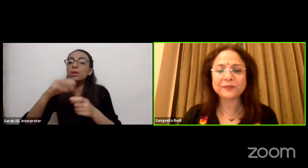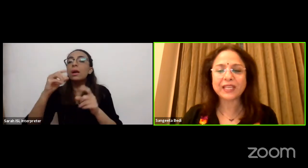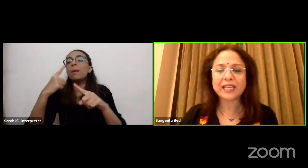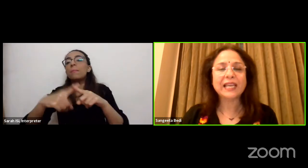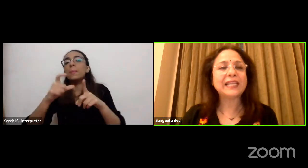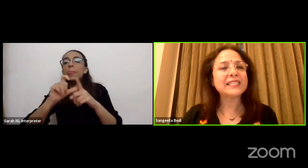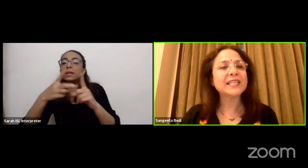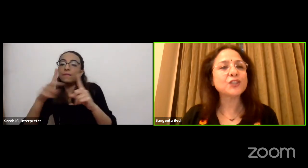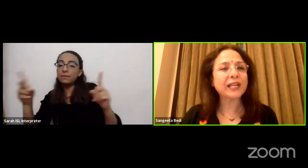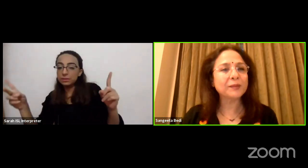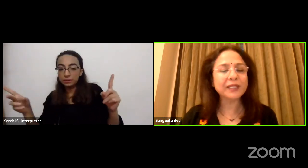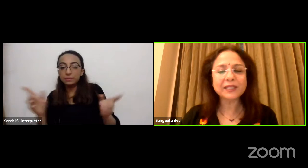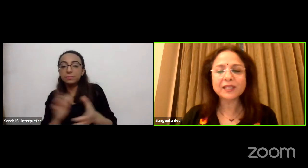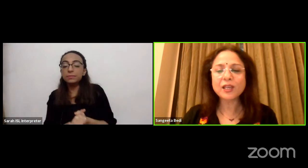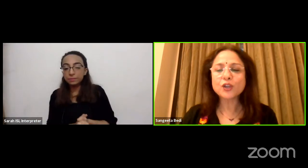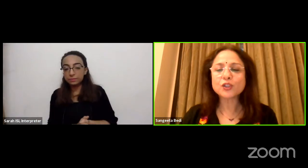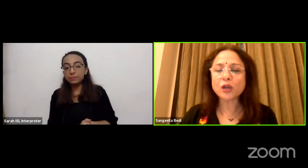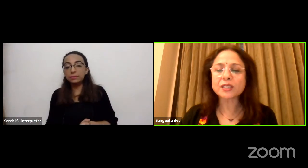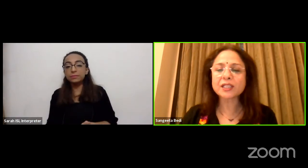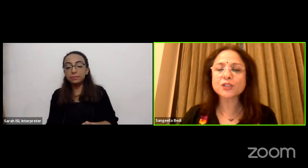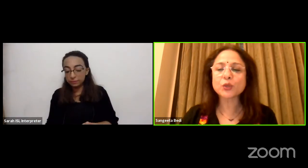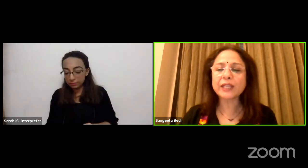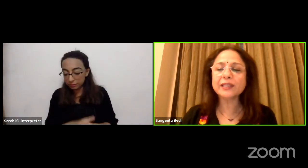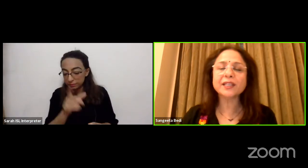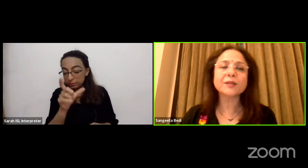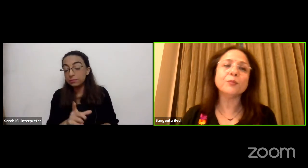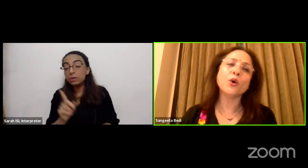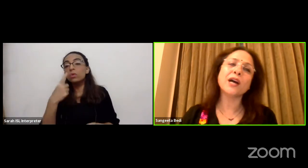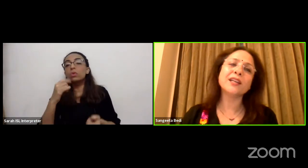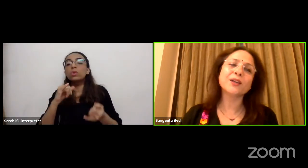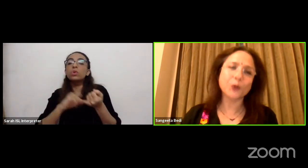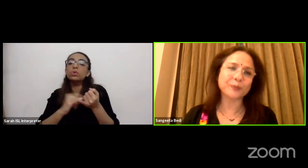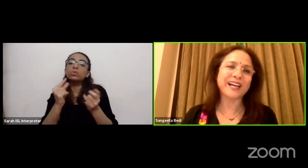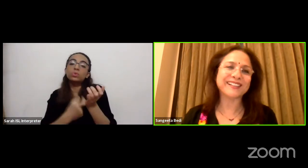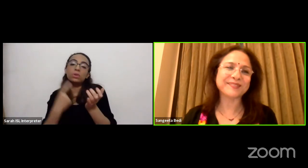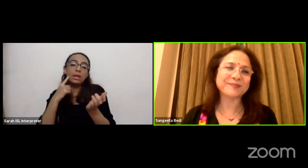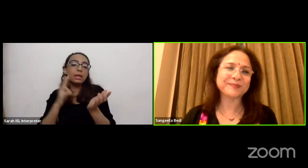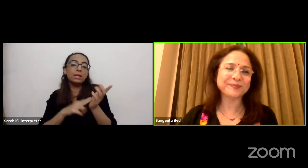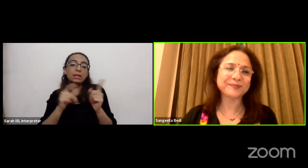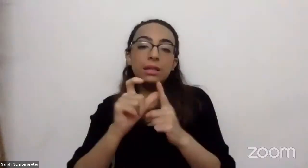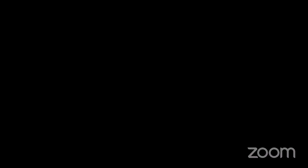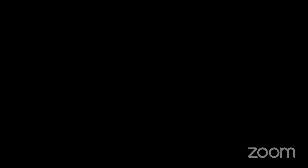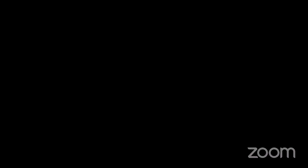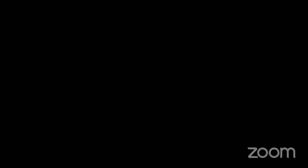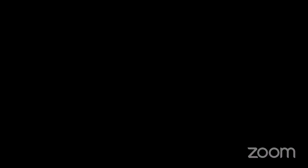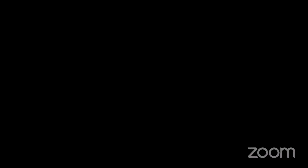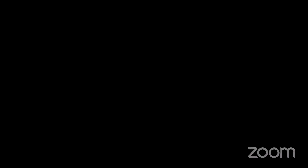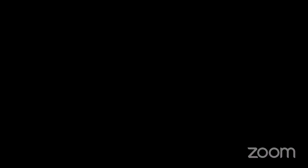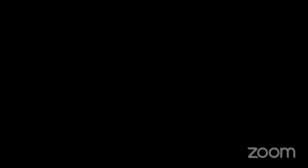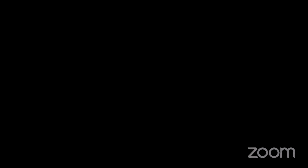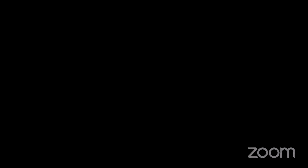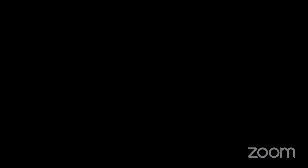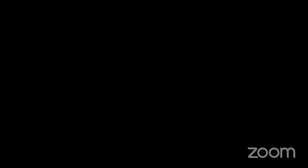diversity. Ladies and gentlemen, Dr. Surinder Mohan Gupta.